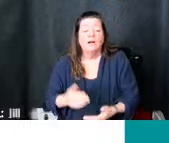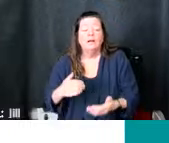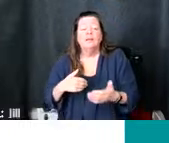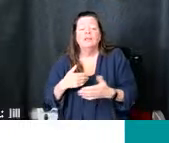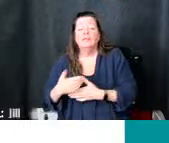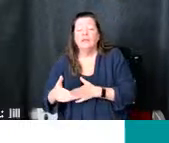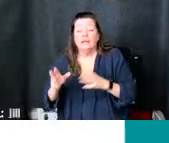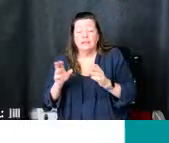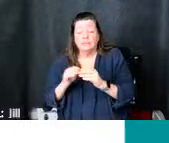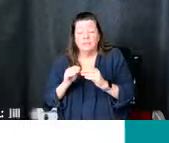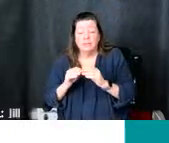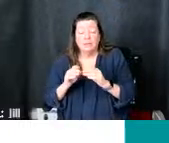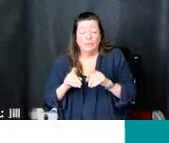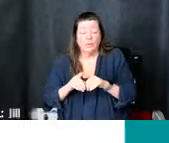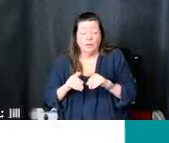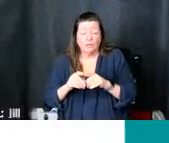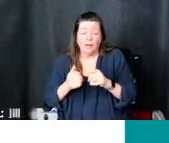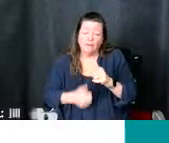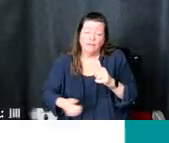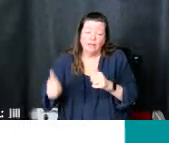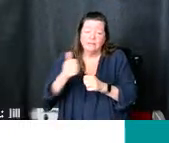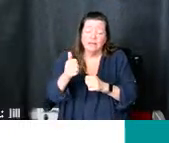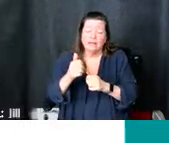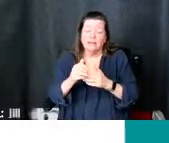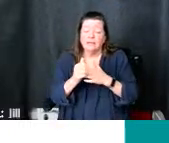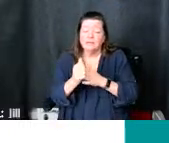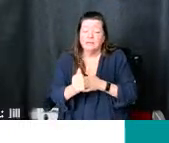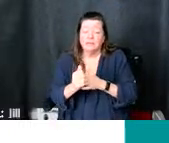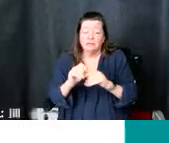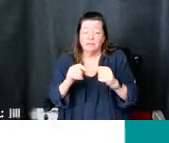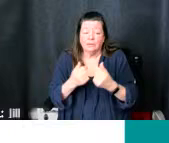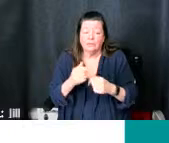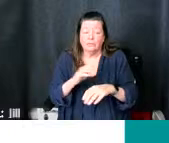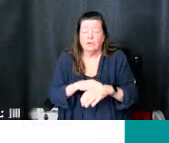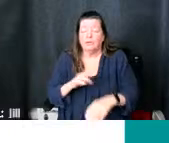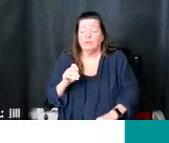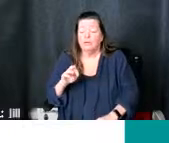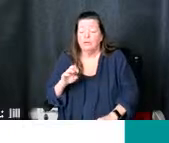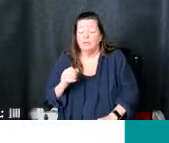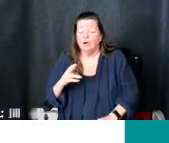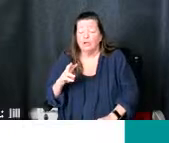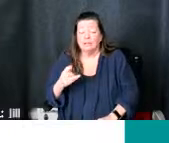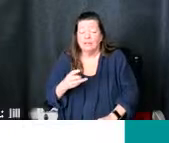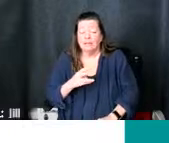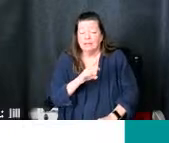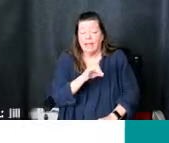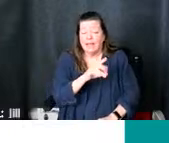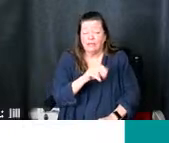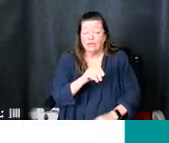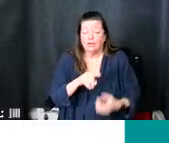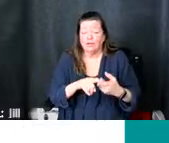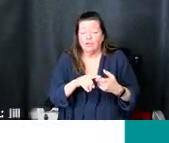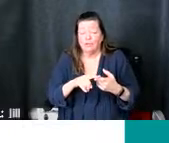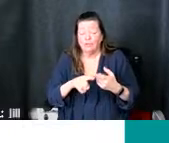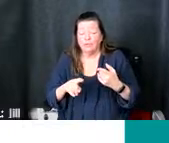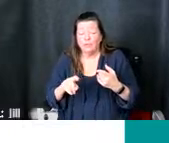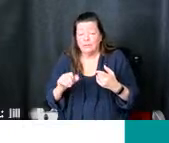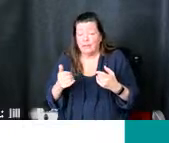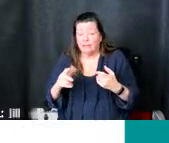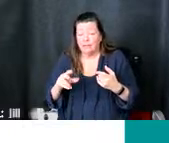we also have with the executive steering group is on March 6th, 8:30 to 10:30, of course, always available